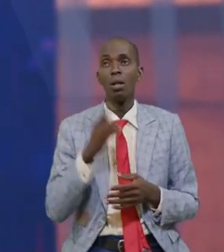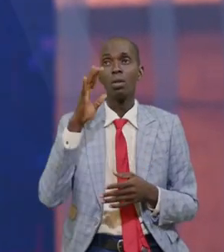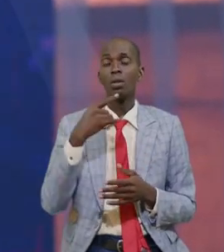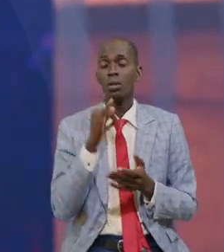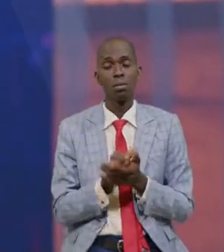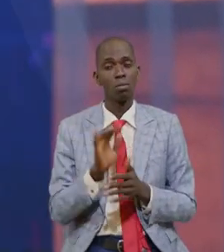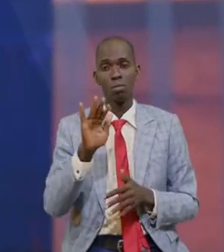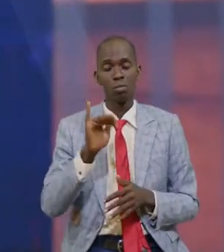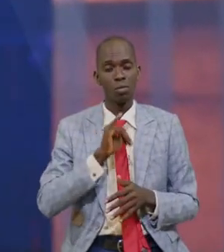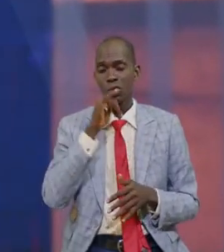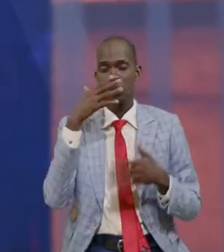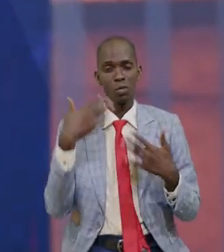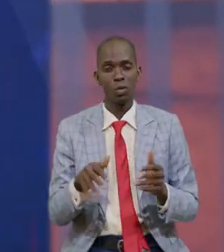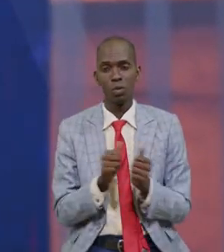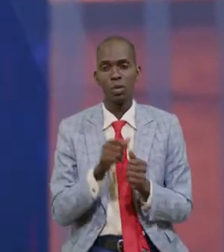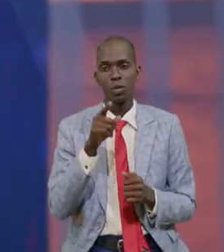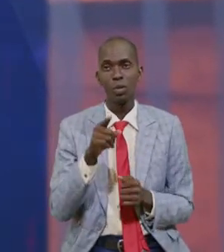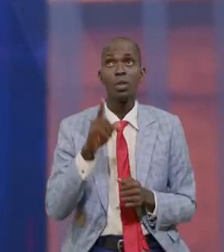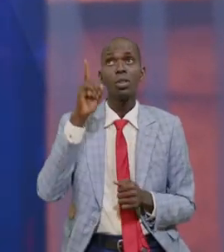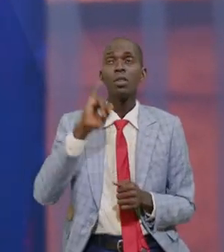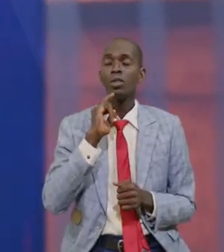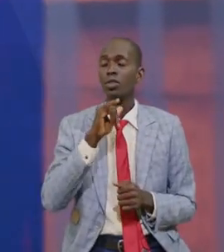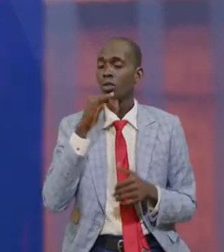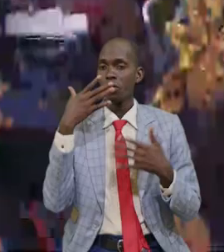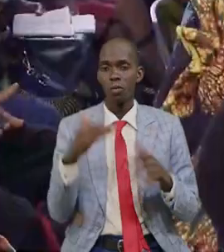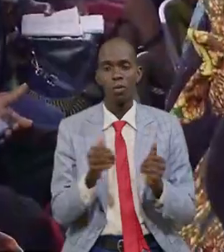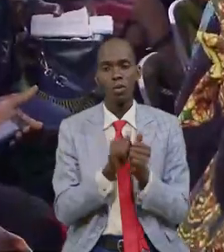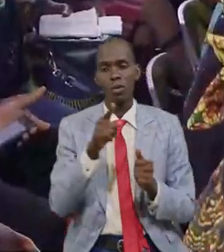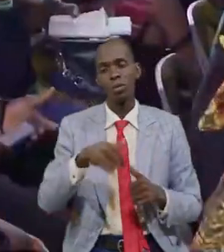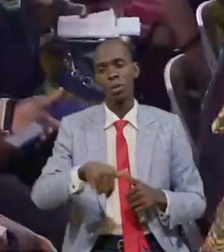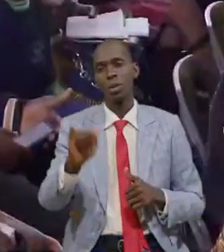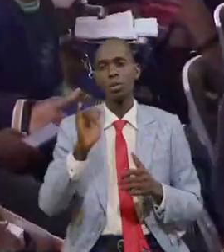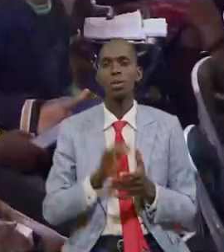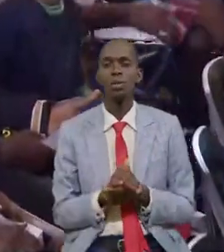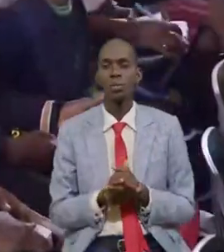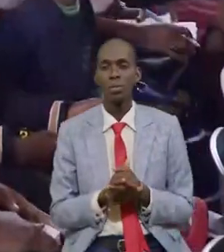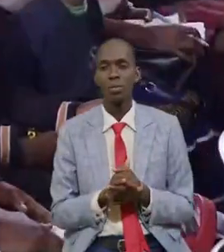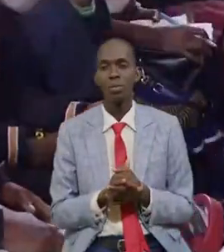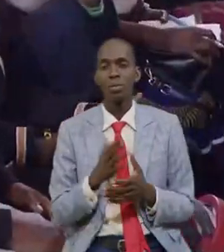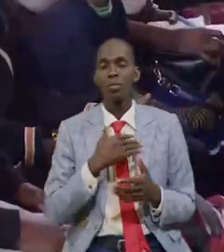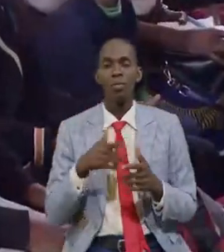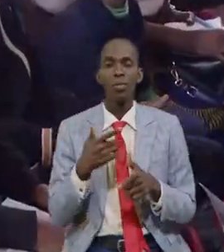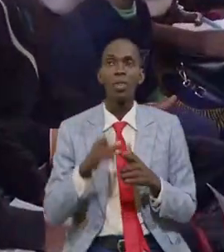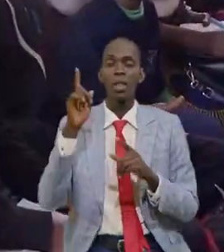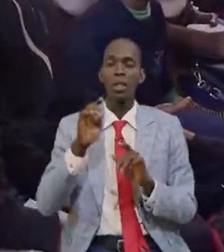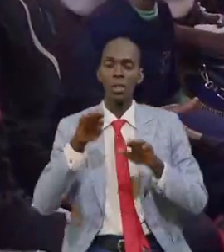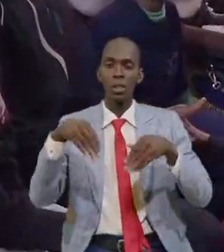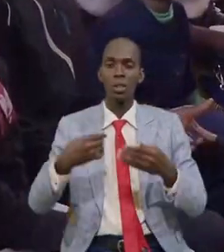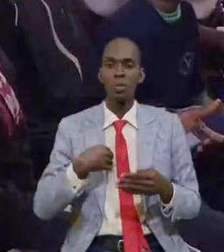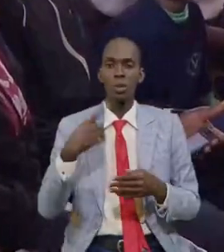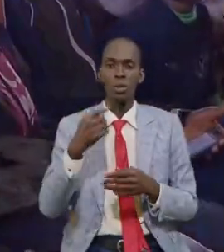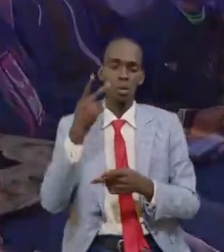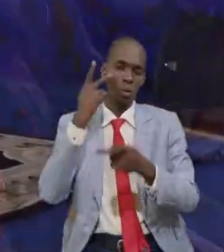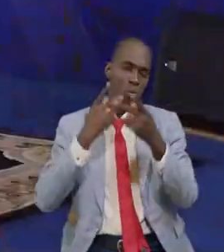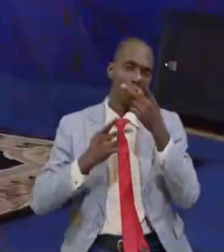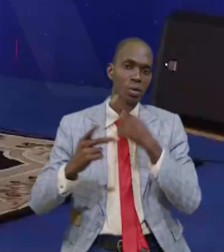yet. He's not through with you yet. And then he gave me the prophetic